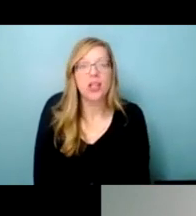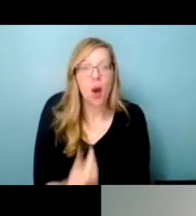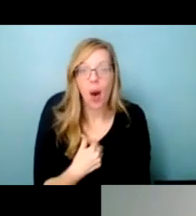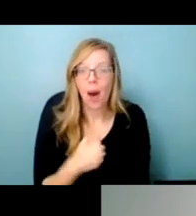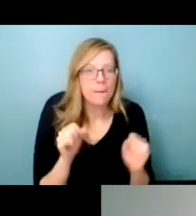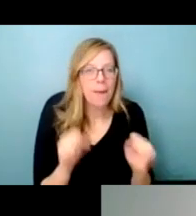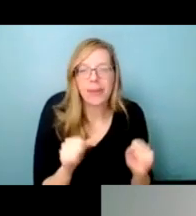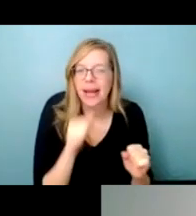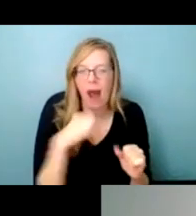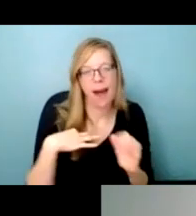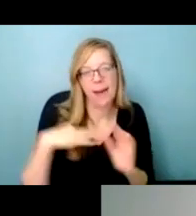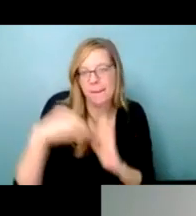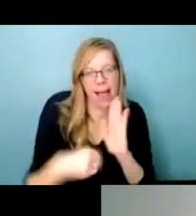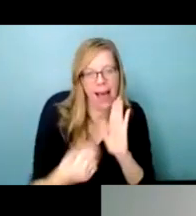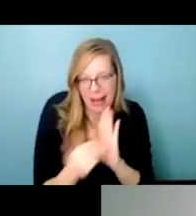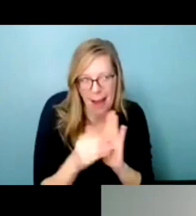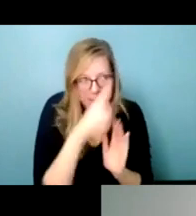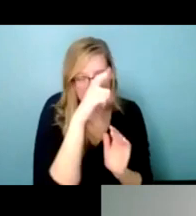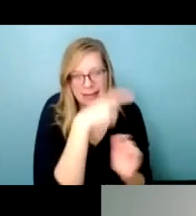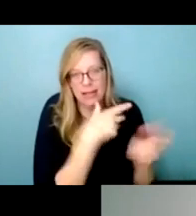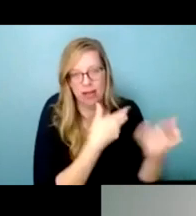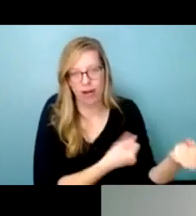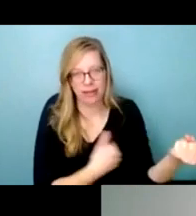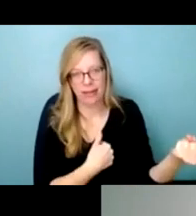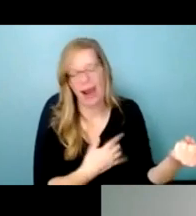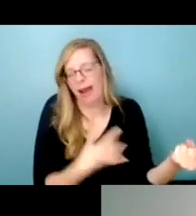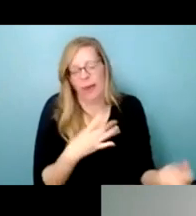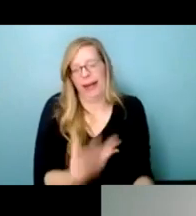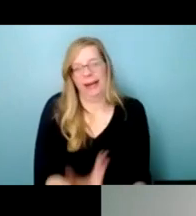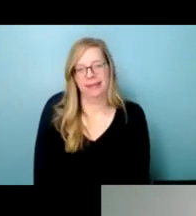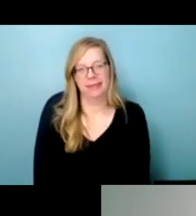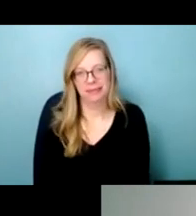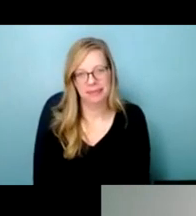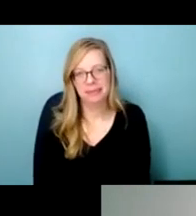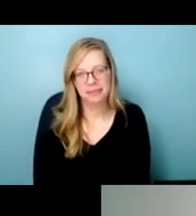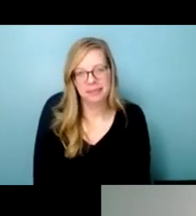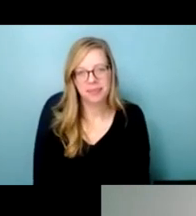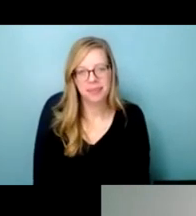going to apply again, because you don't trust me, and I don't like that.